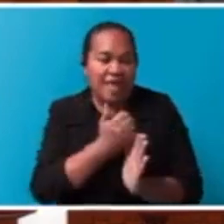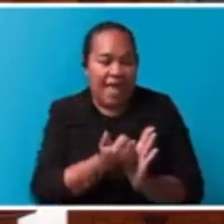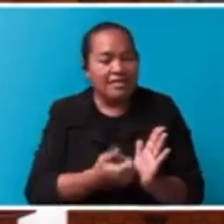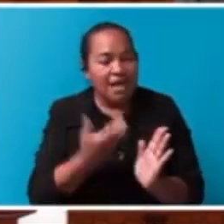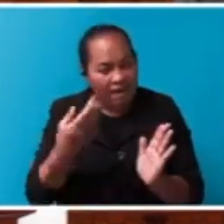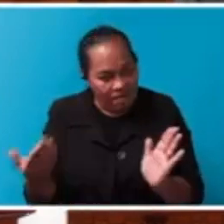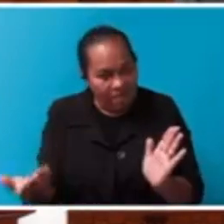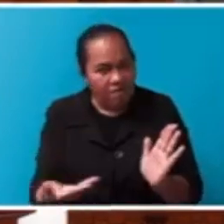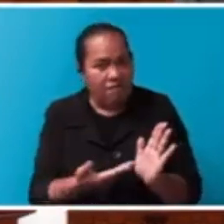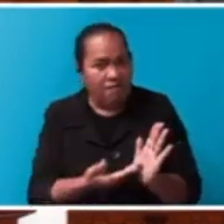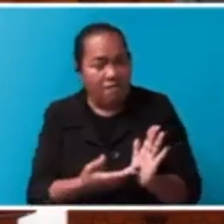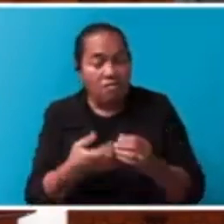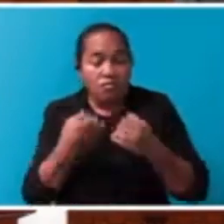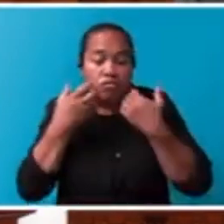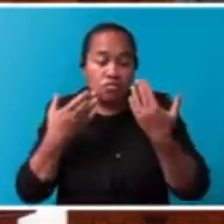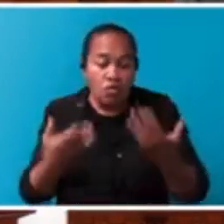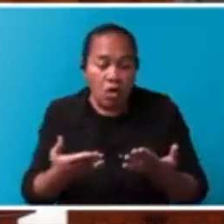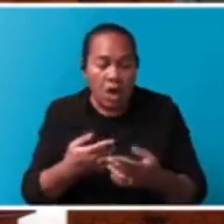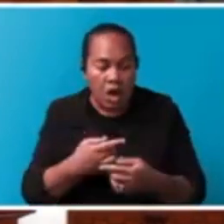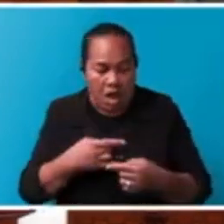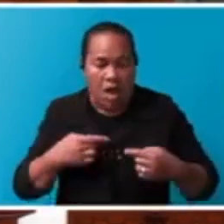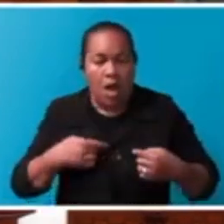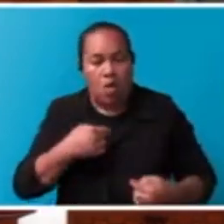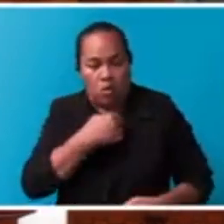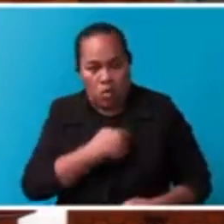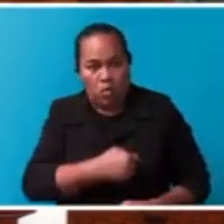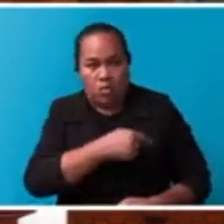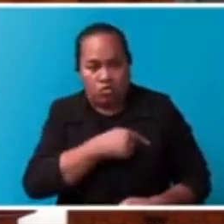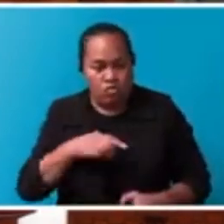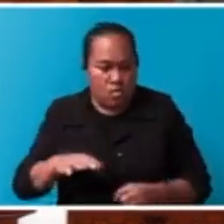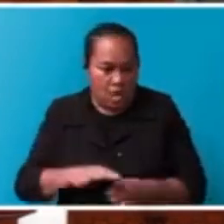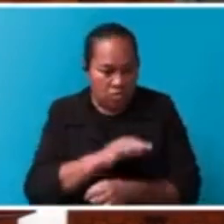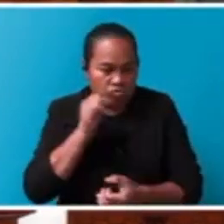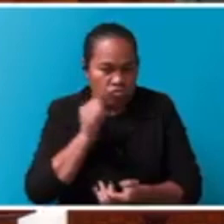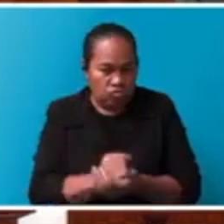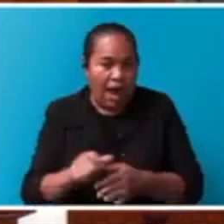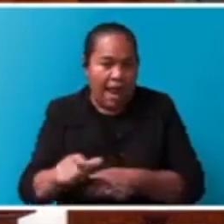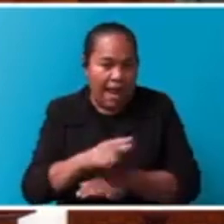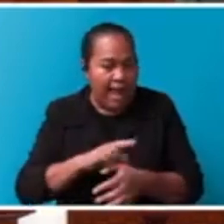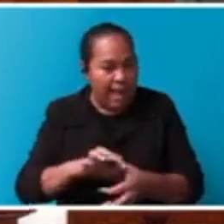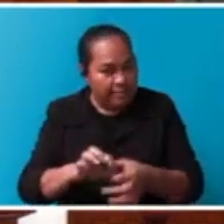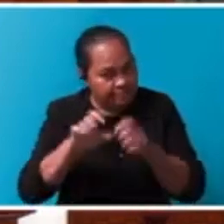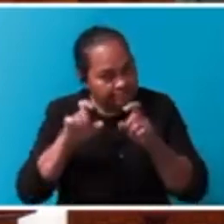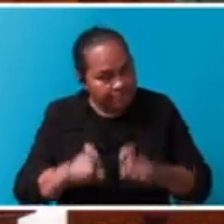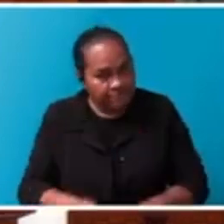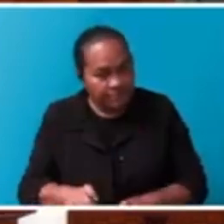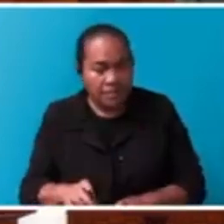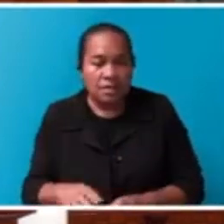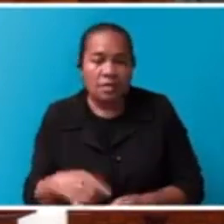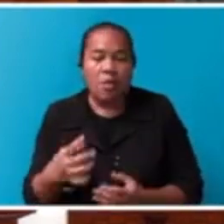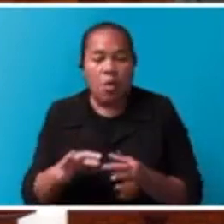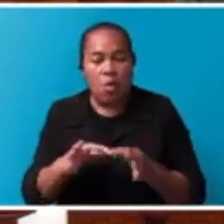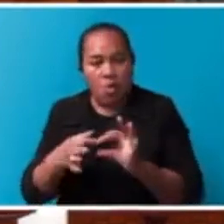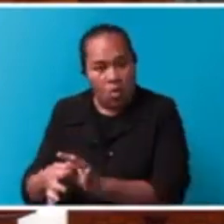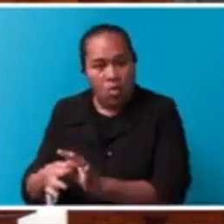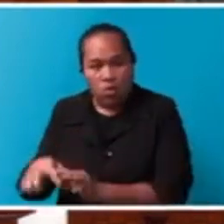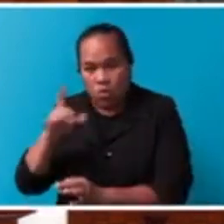This demonstrates our unwavering commitment to ensuring land remains in the hands of our